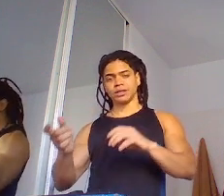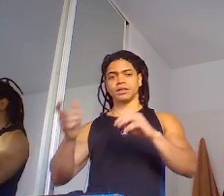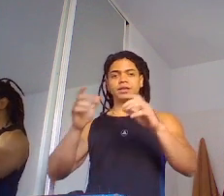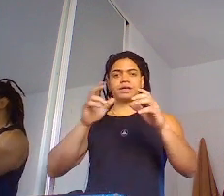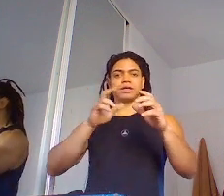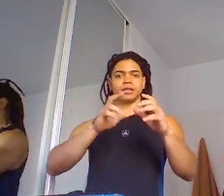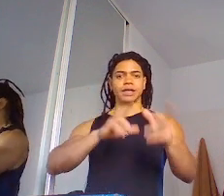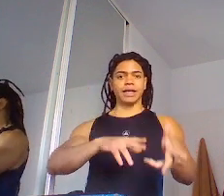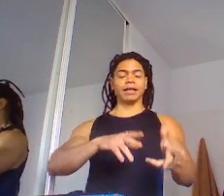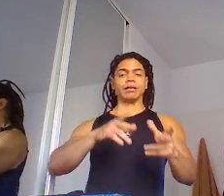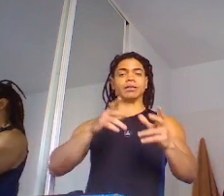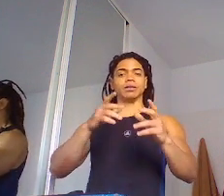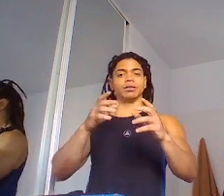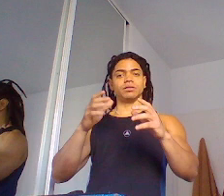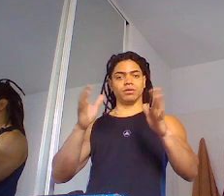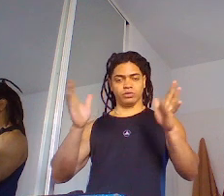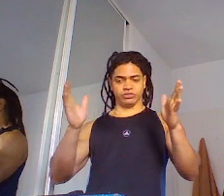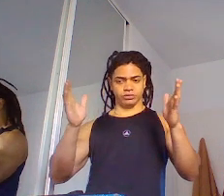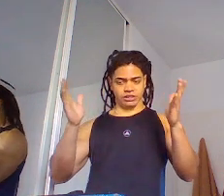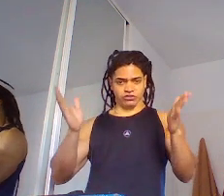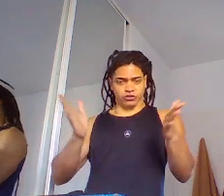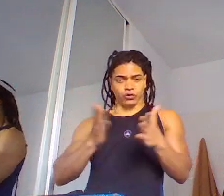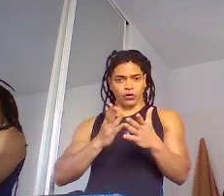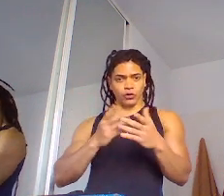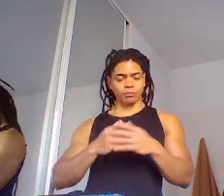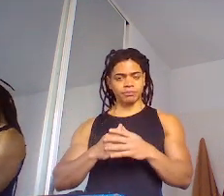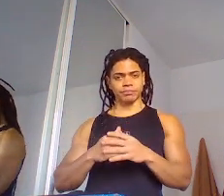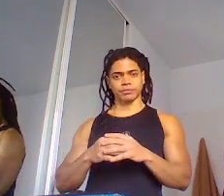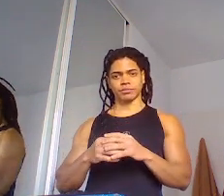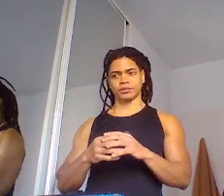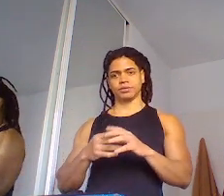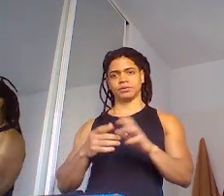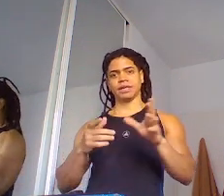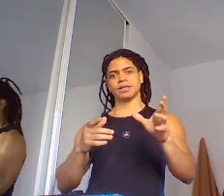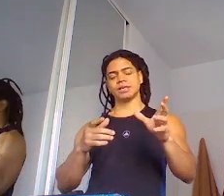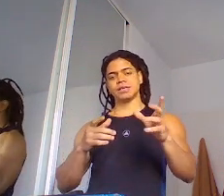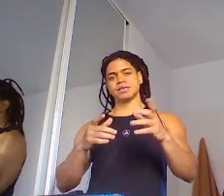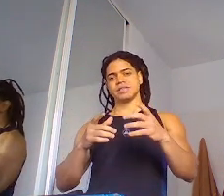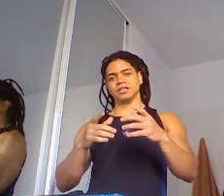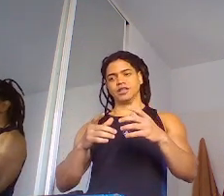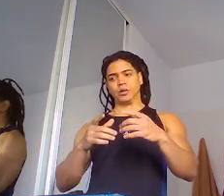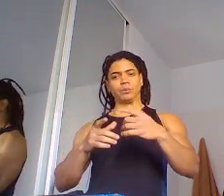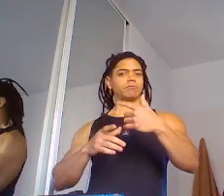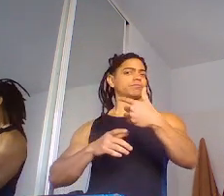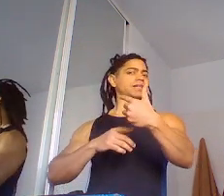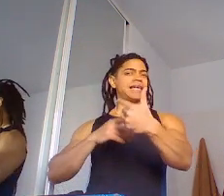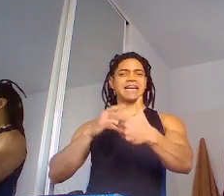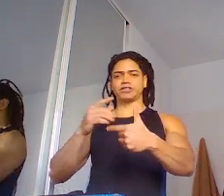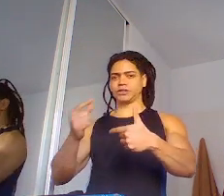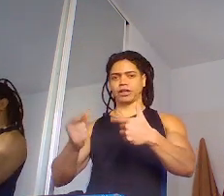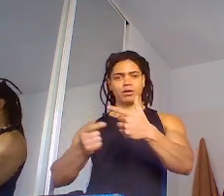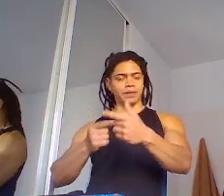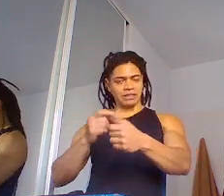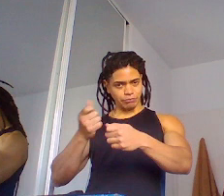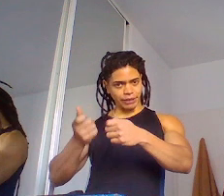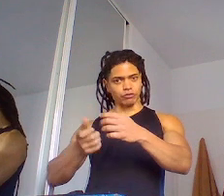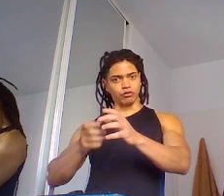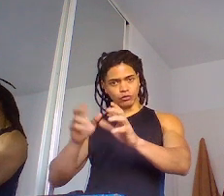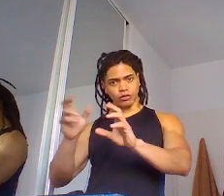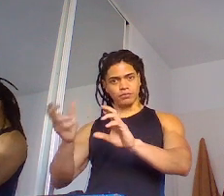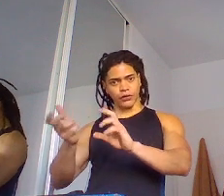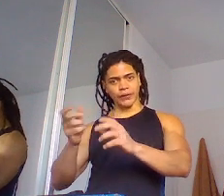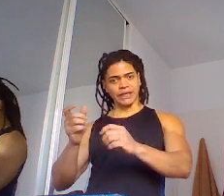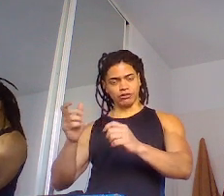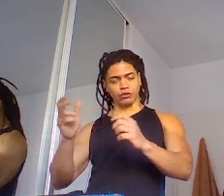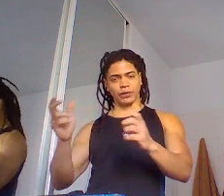inventory, and which is a short term, right? assets that a company expect